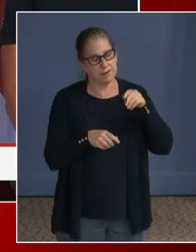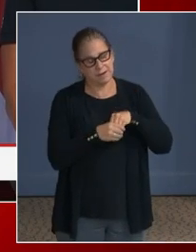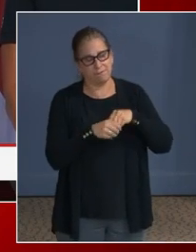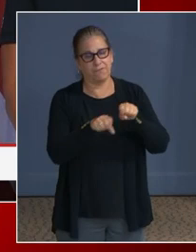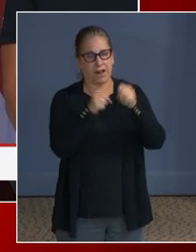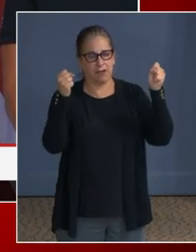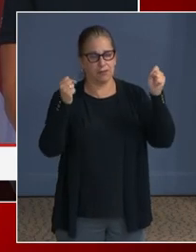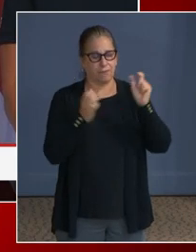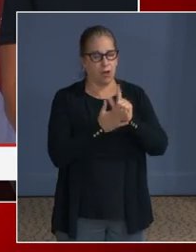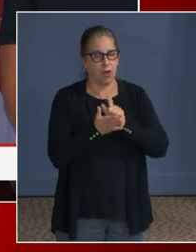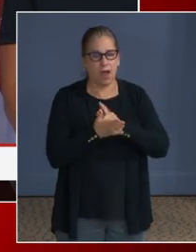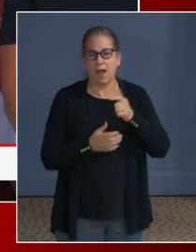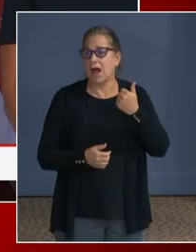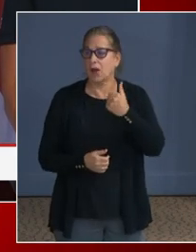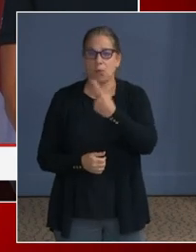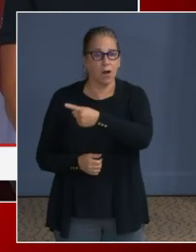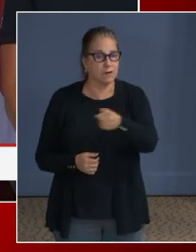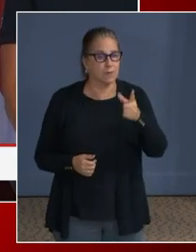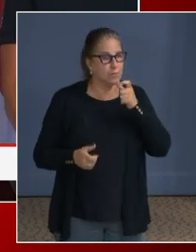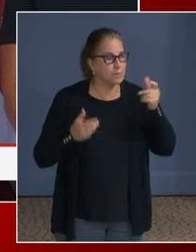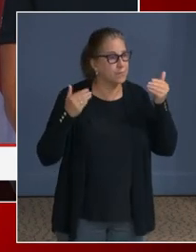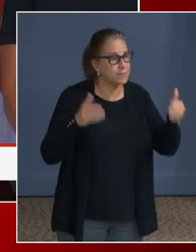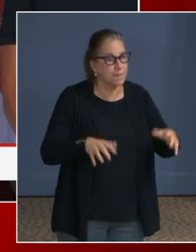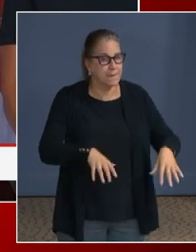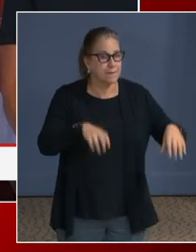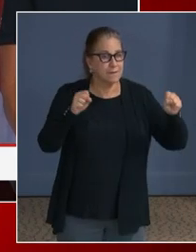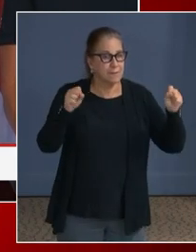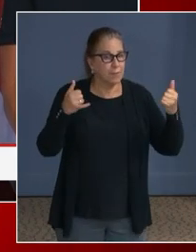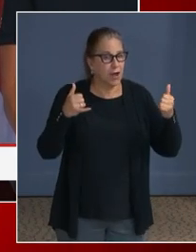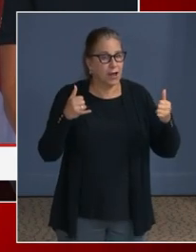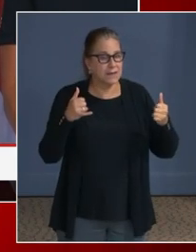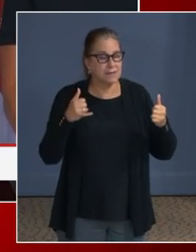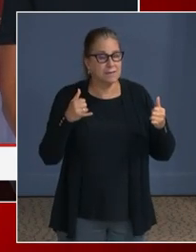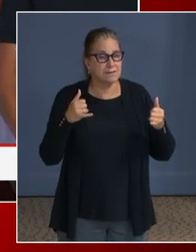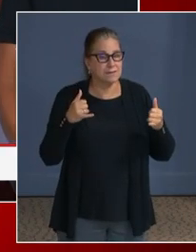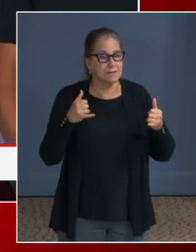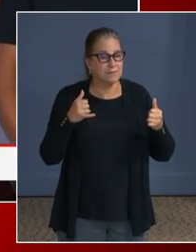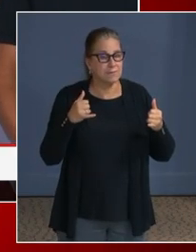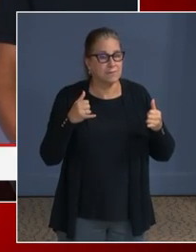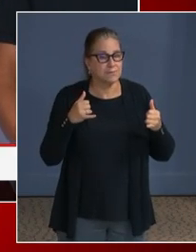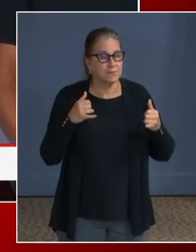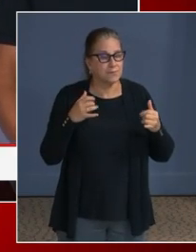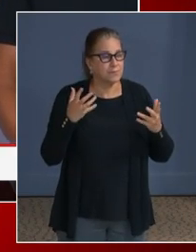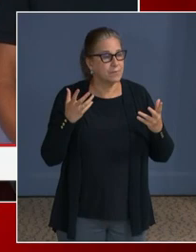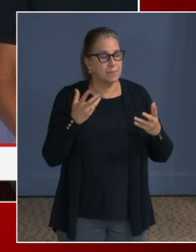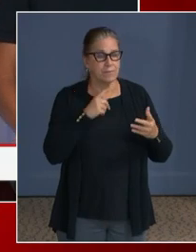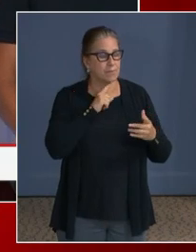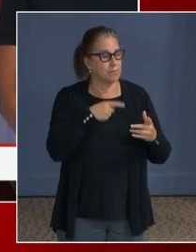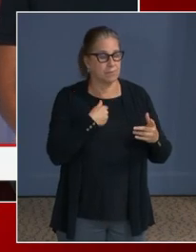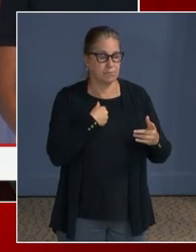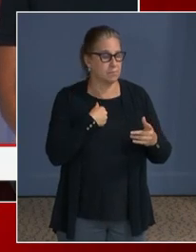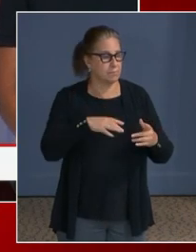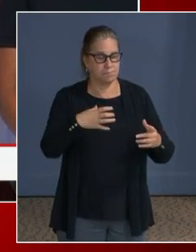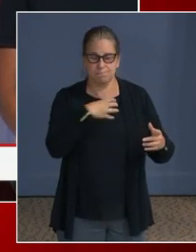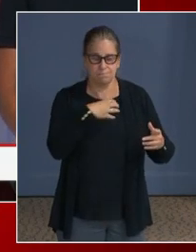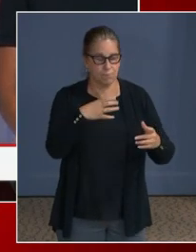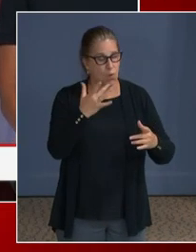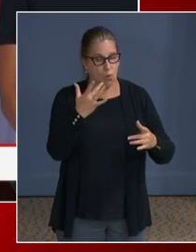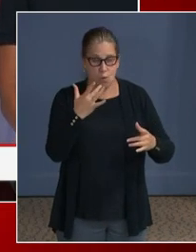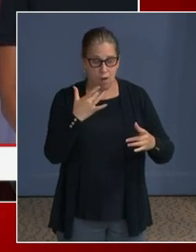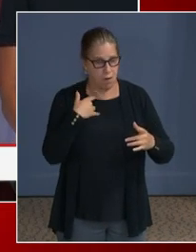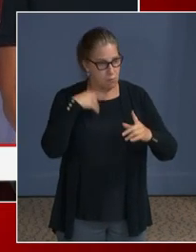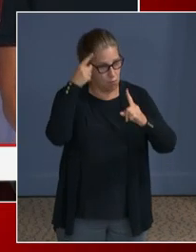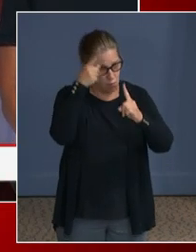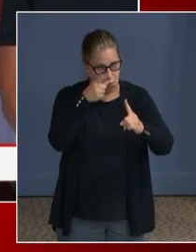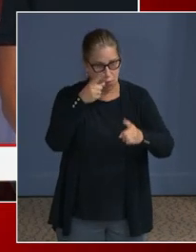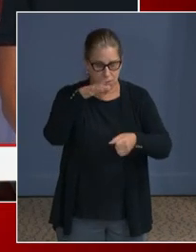every reasonable measure to contain a virus. If you're asking me, is MPD going